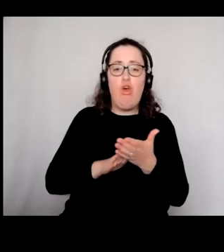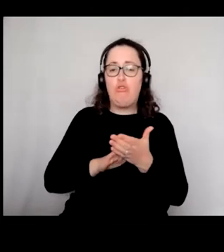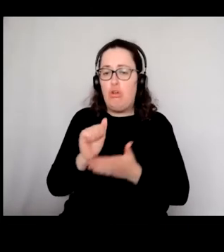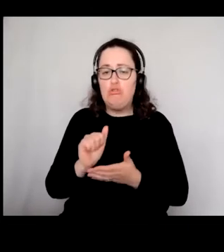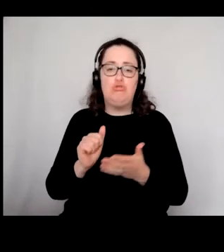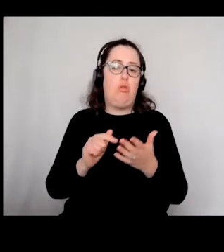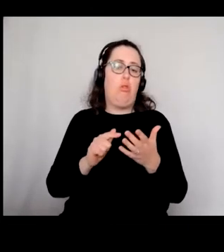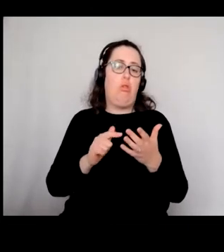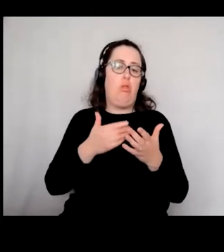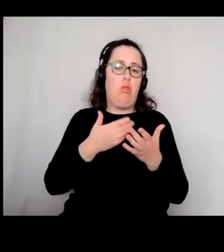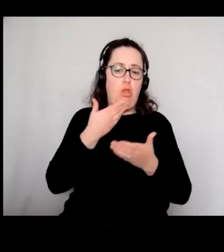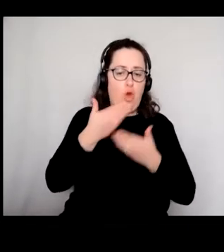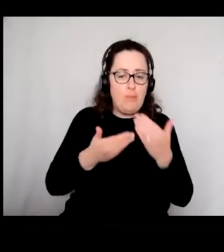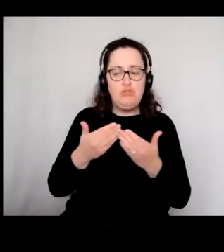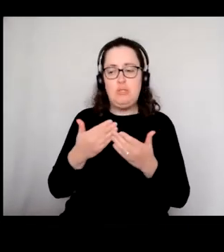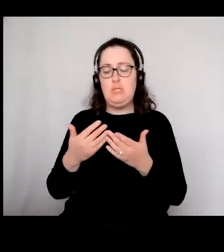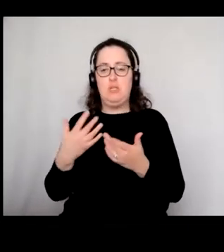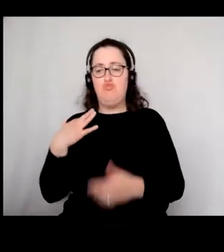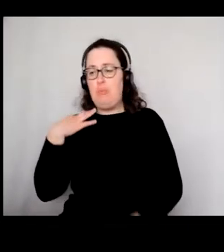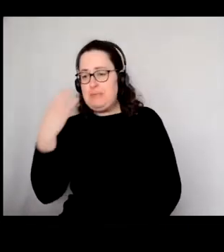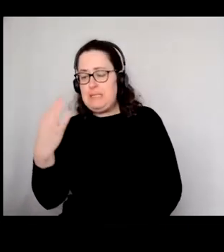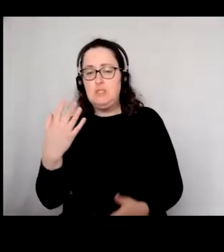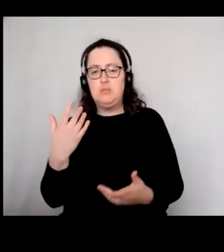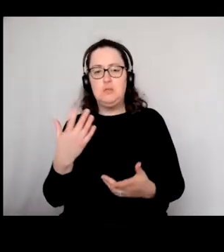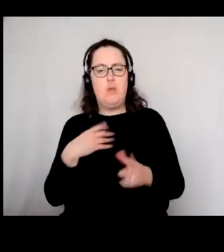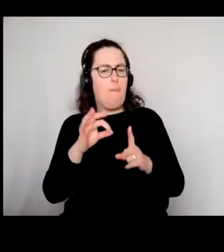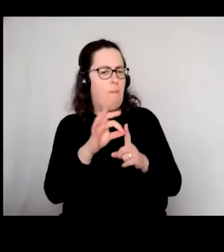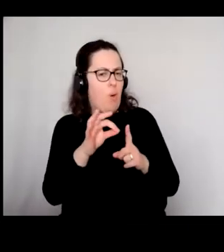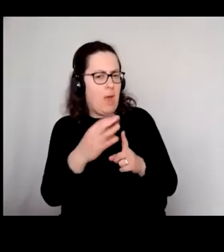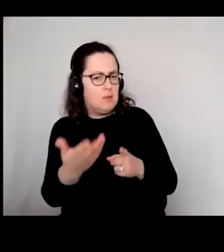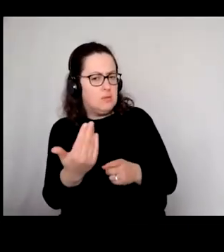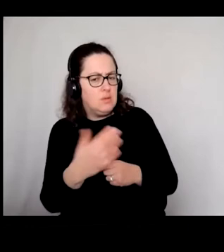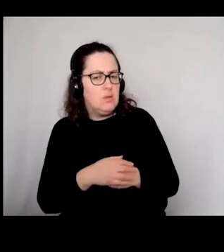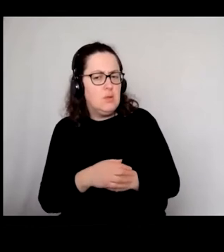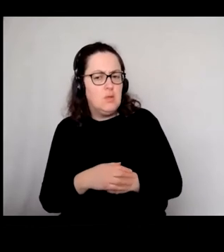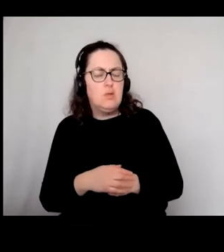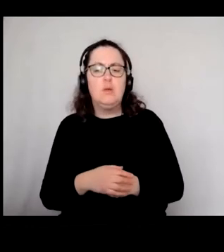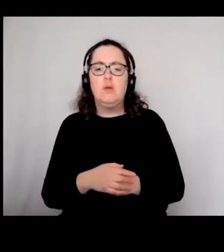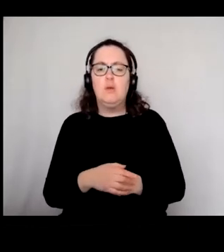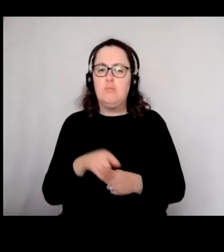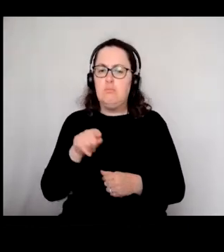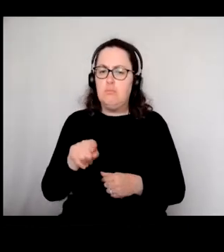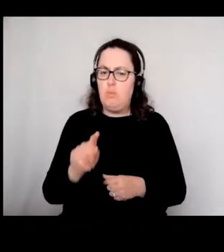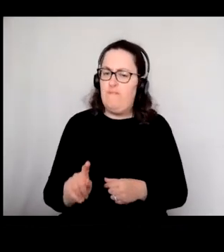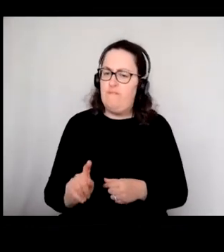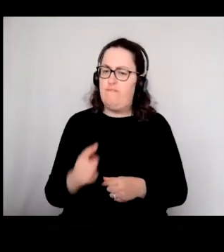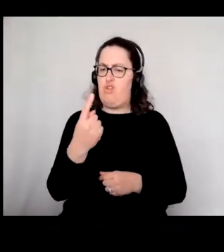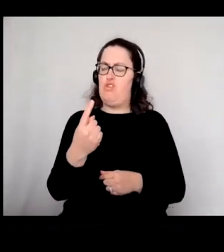cultural commentary, cultural representation. Yeah, I mean, Paulette, you may want to comment on this because you were one of the first, what I